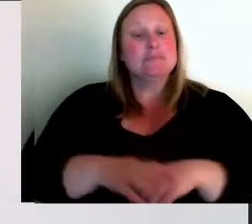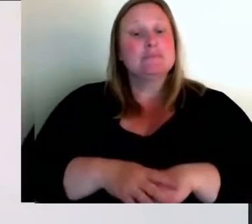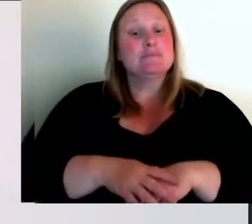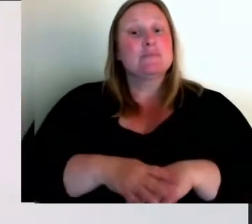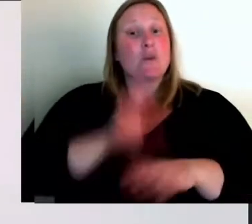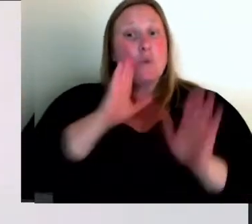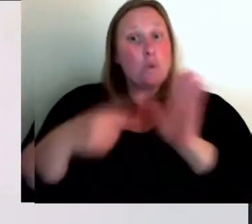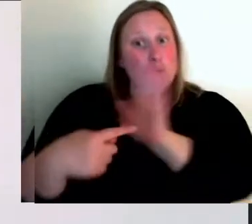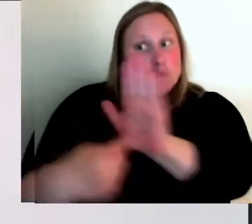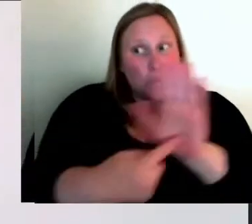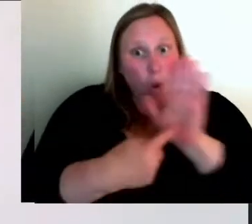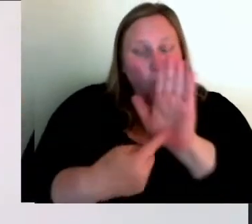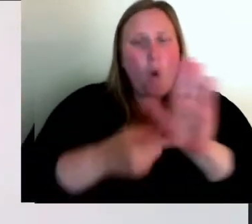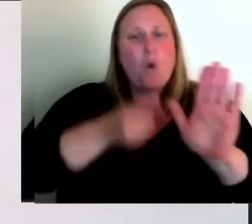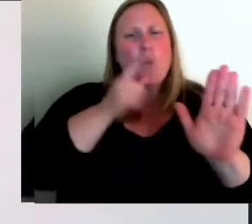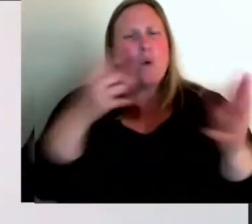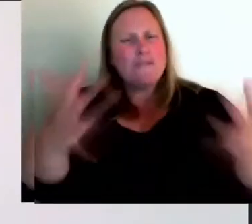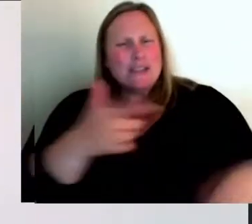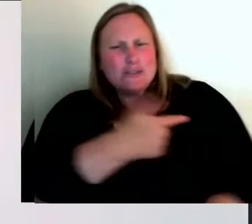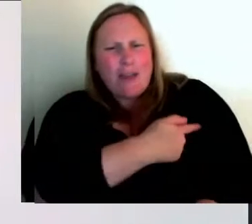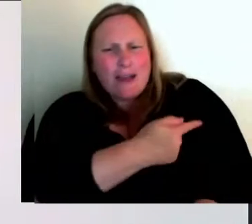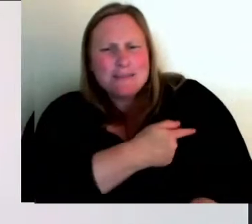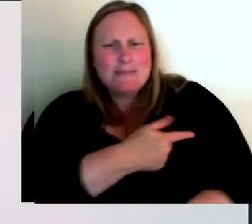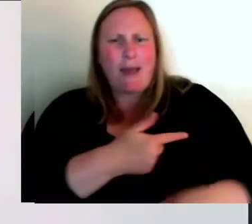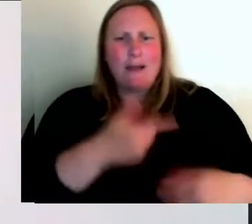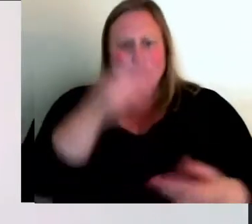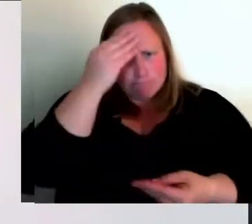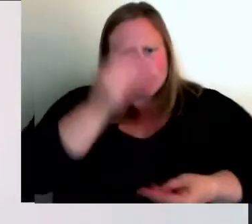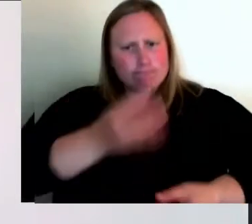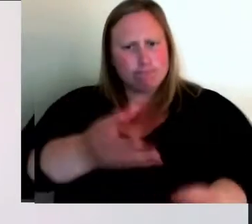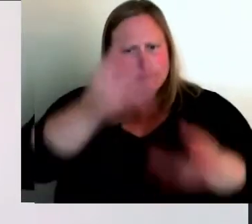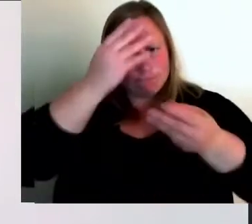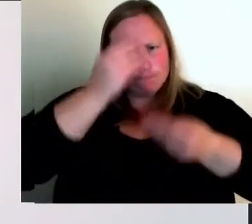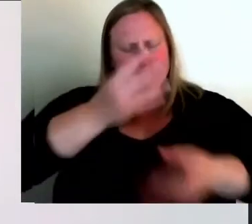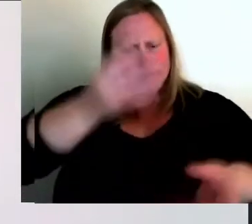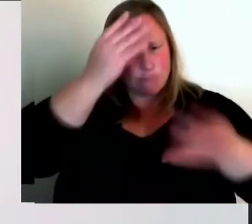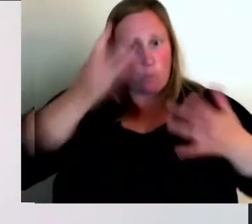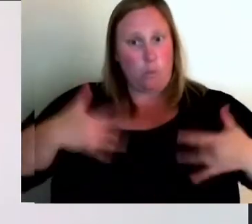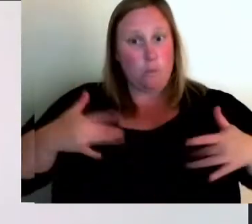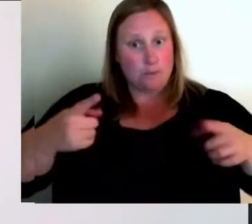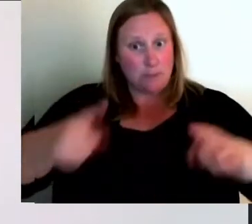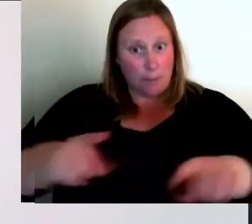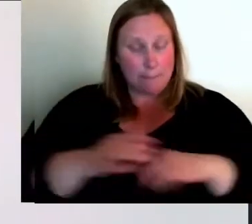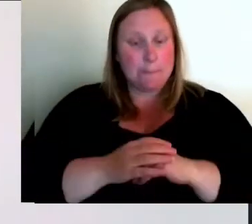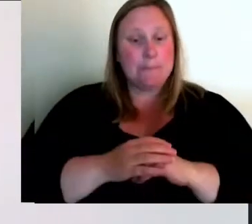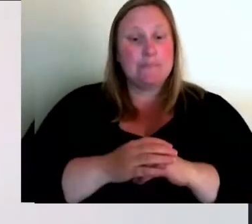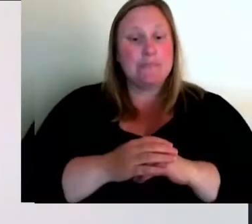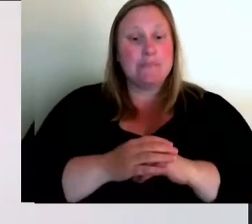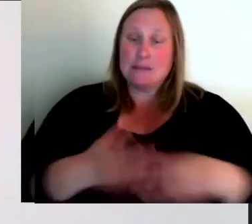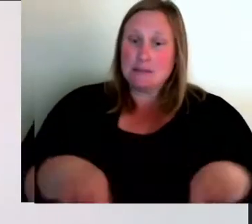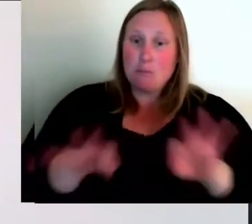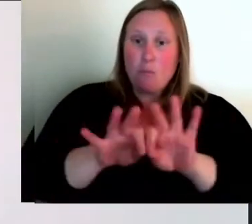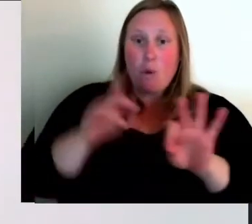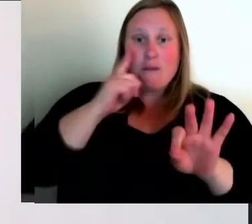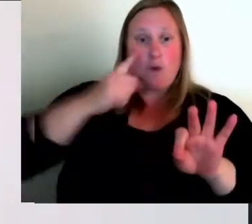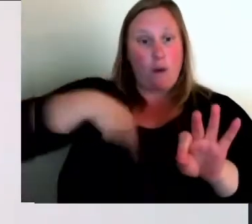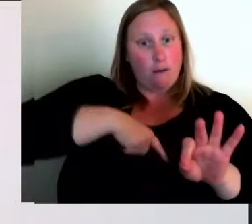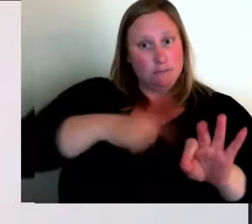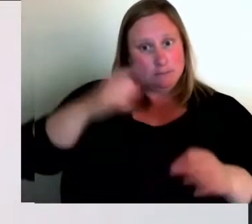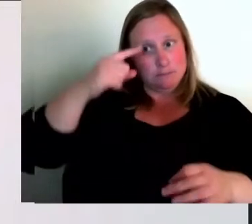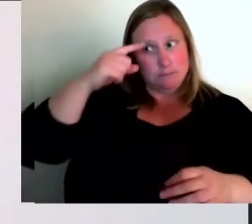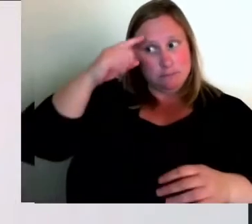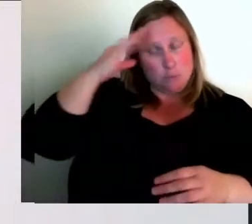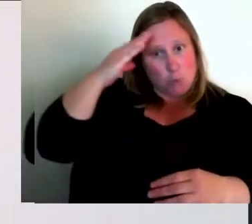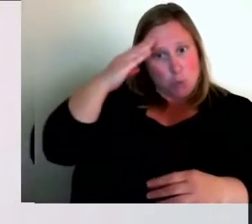help keep Wisconsinites informed on the state of the pandemic. It is so important for all of us to remember that these